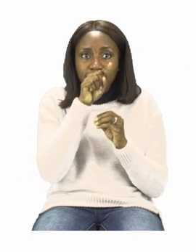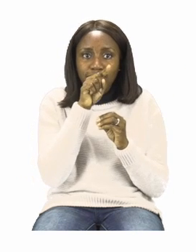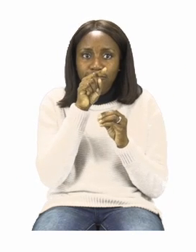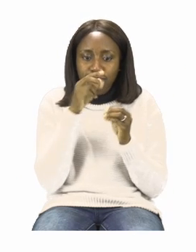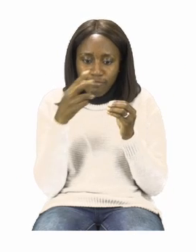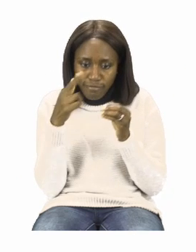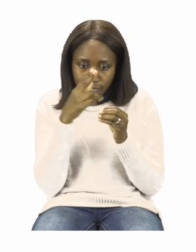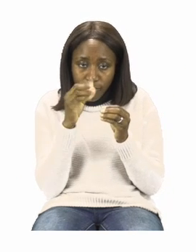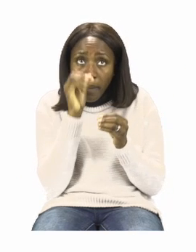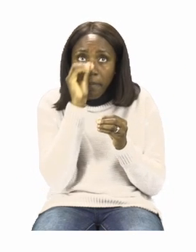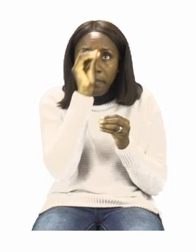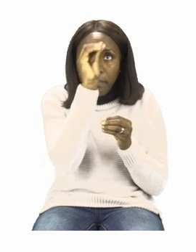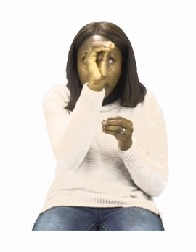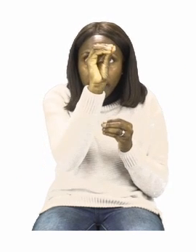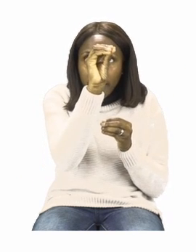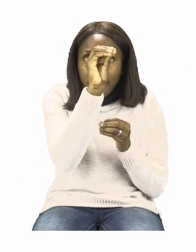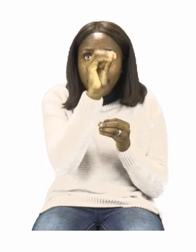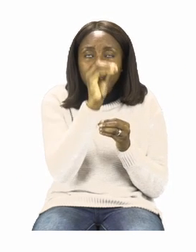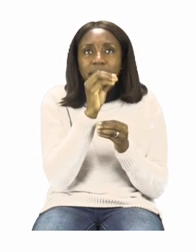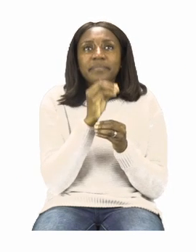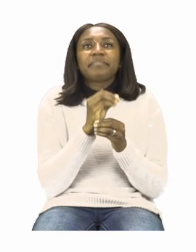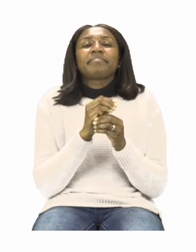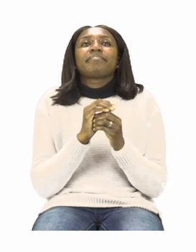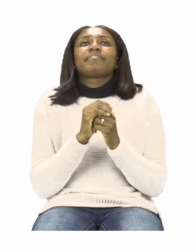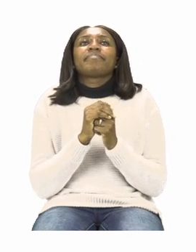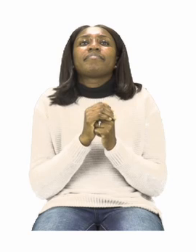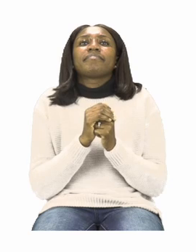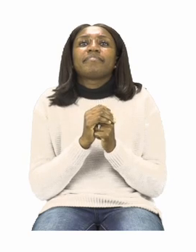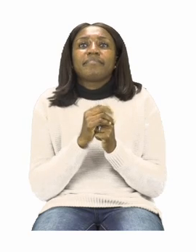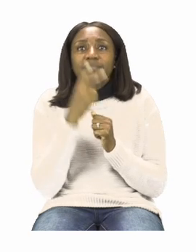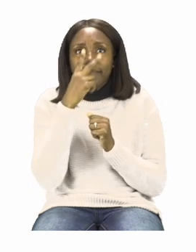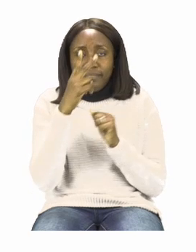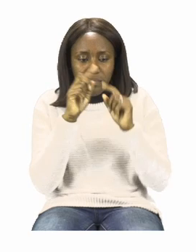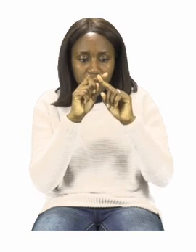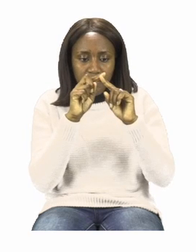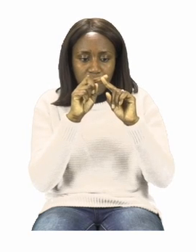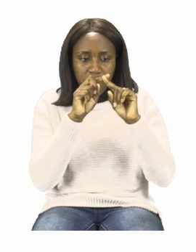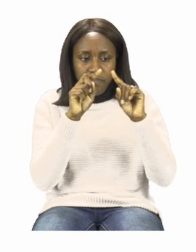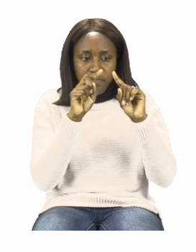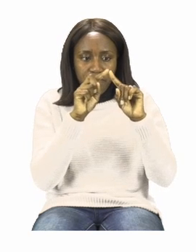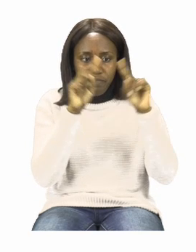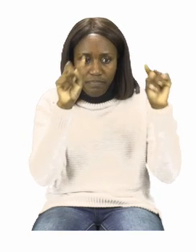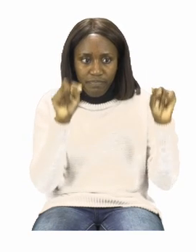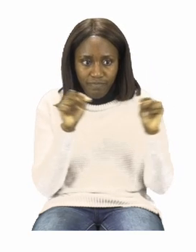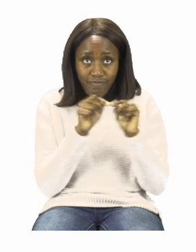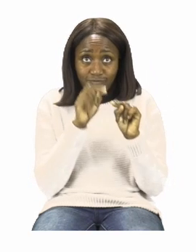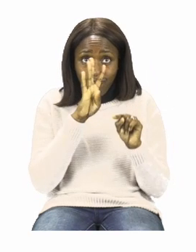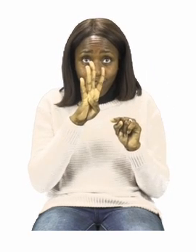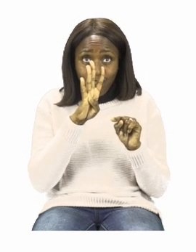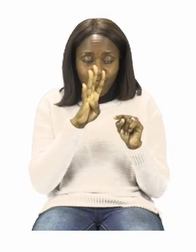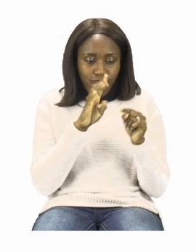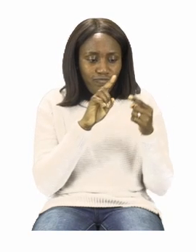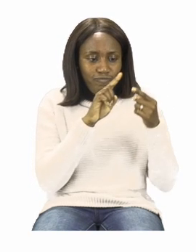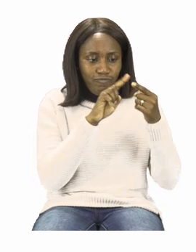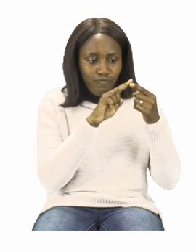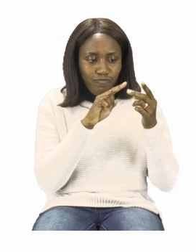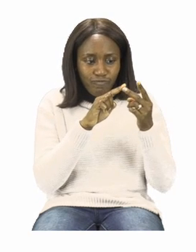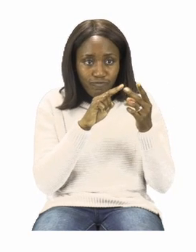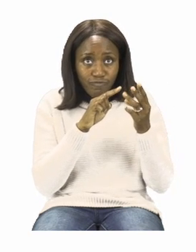picture. So way at the bottom of the page, you will see